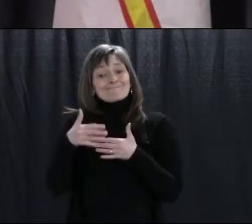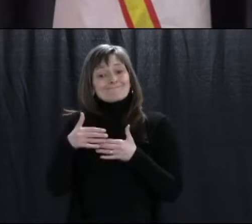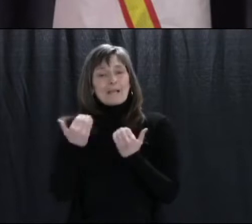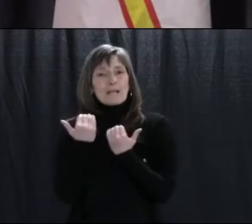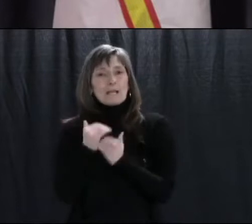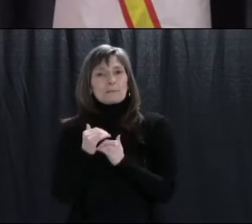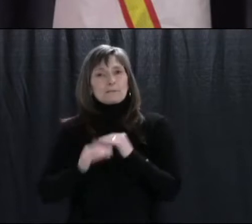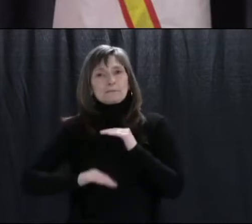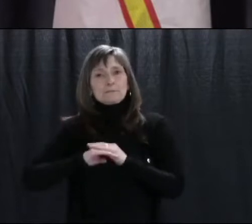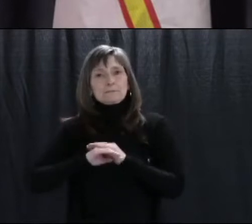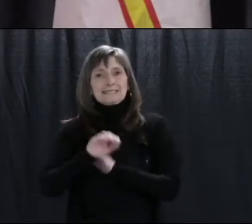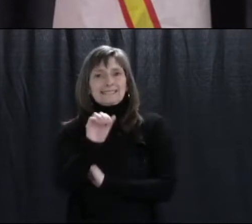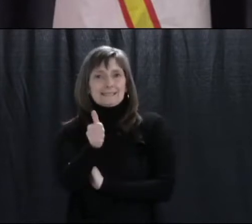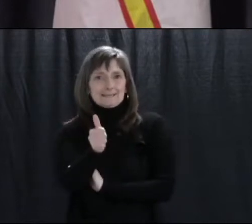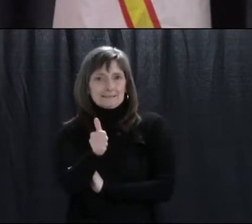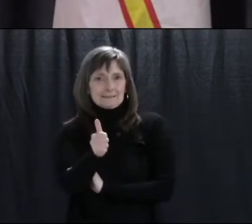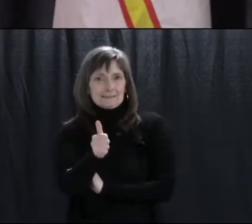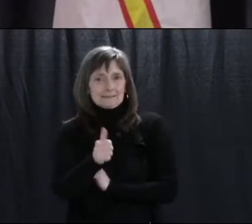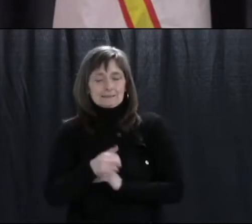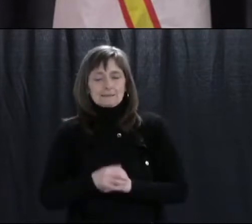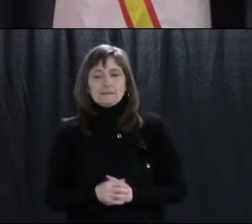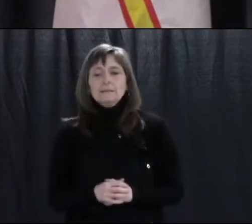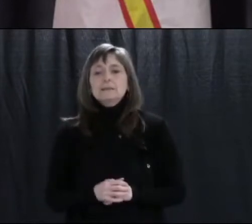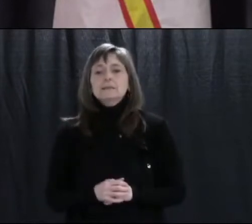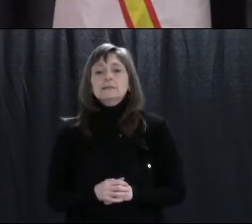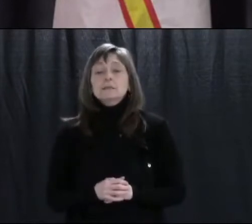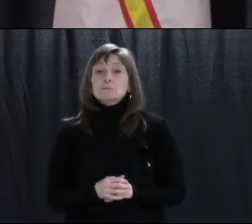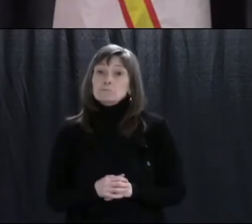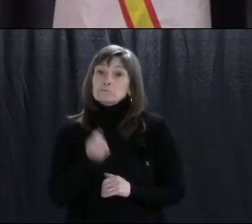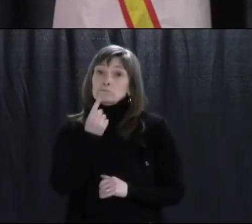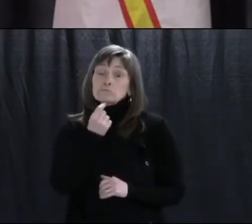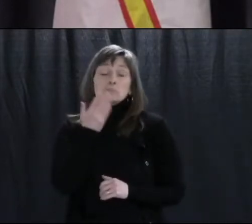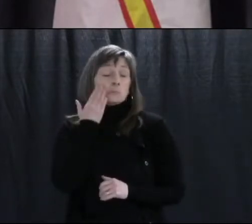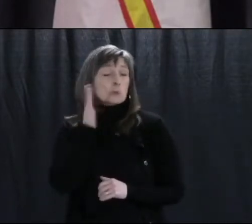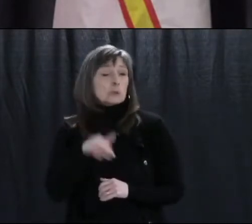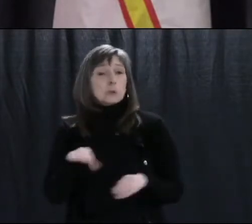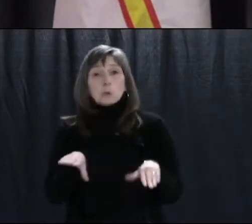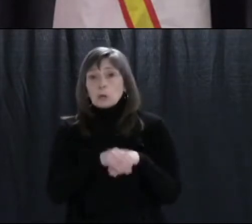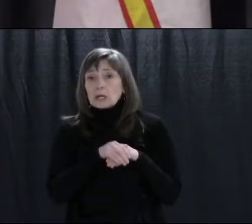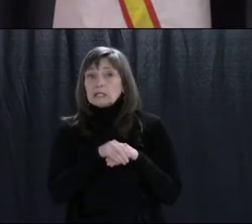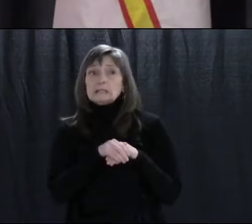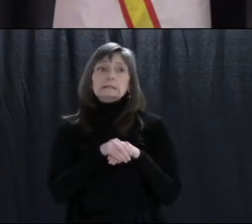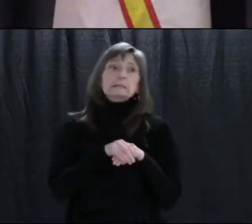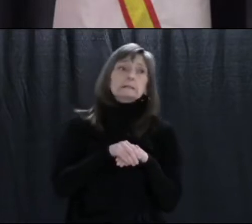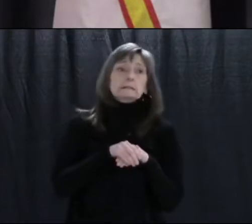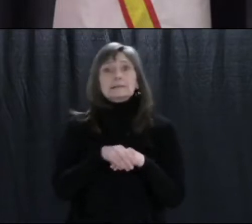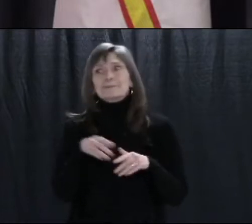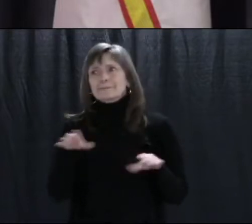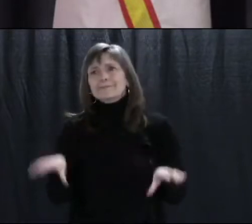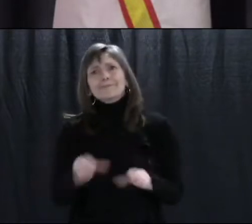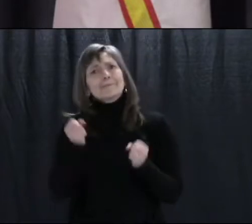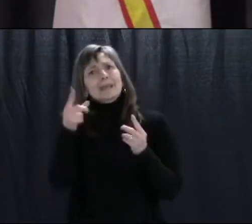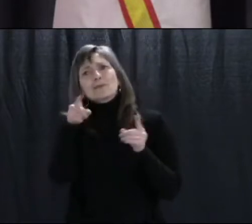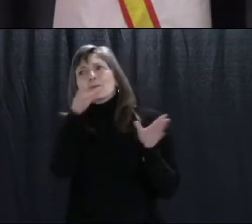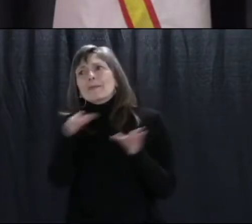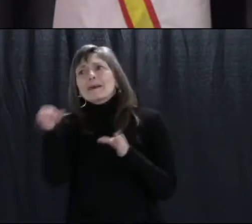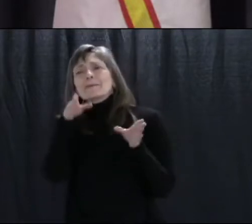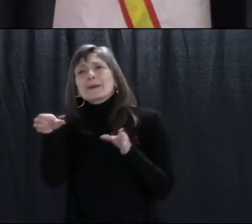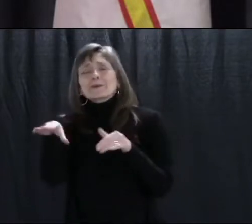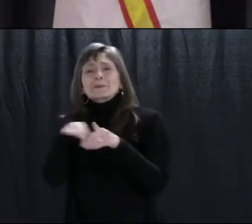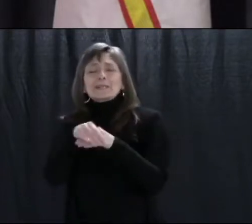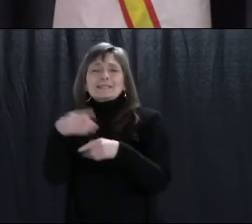people. Of course, this could impact gatherings like weddings, and I know many of you have been working hard on planning for their